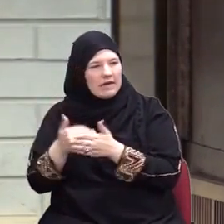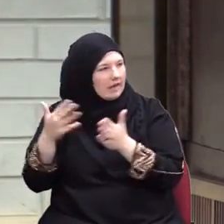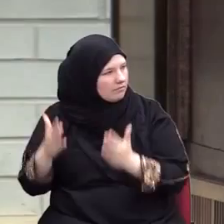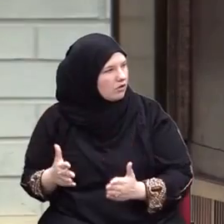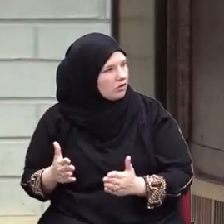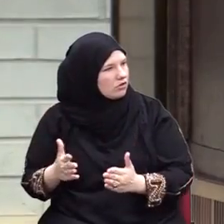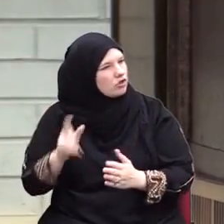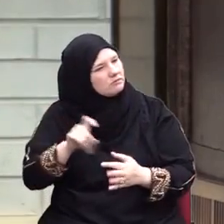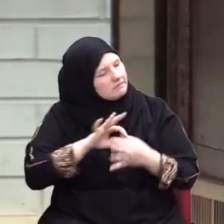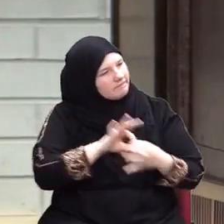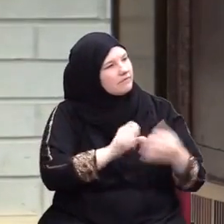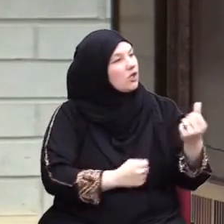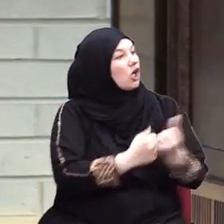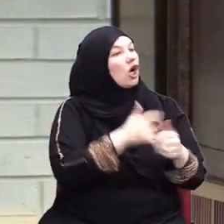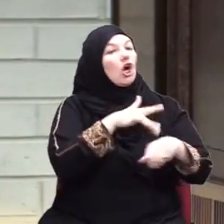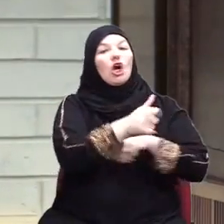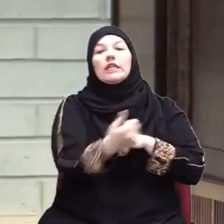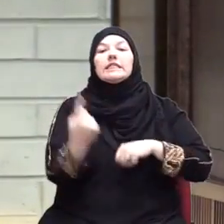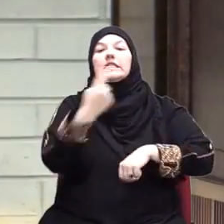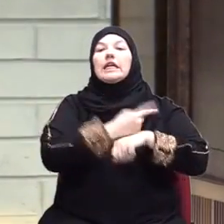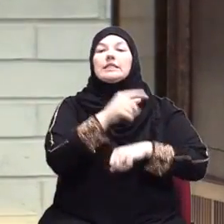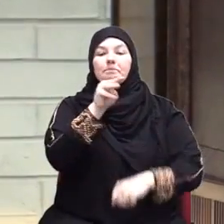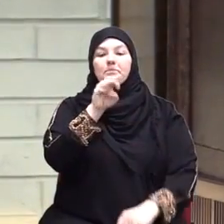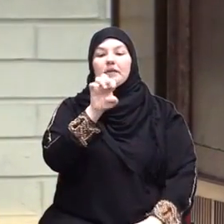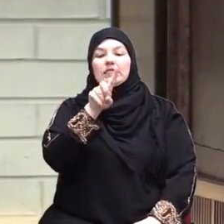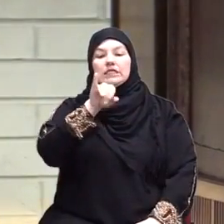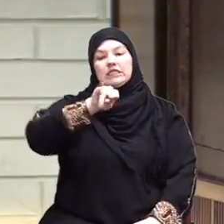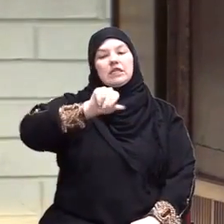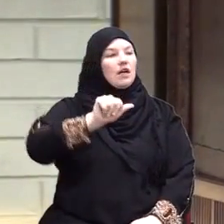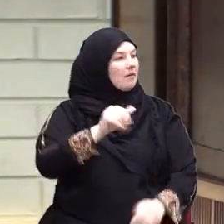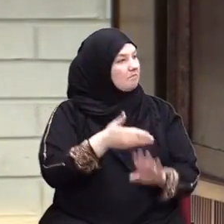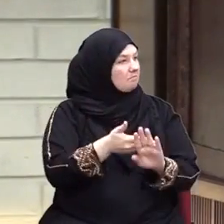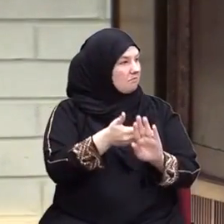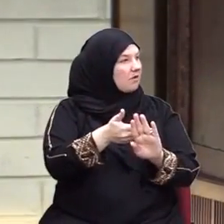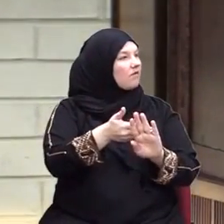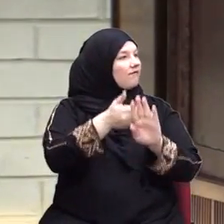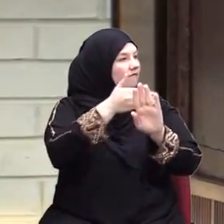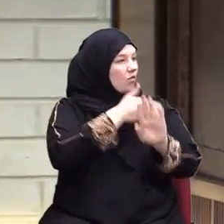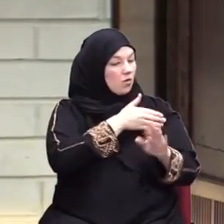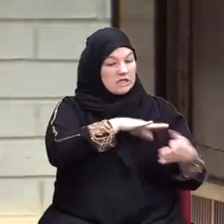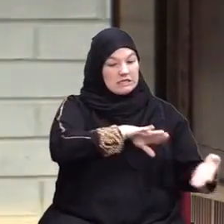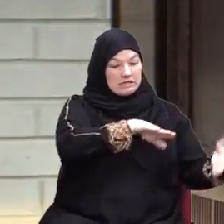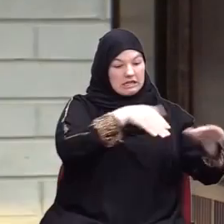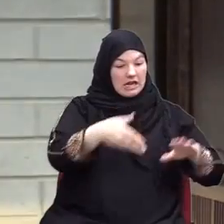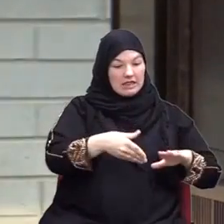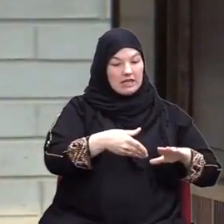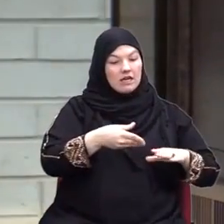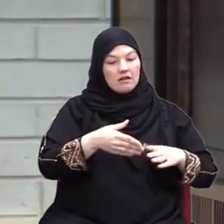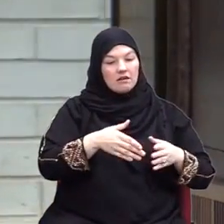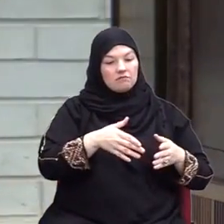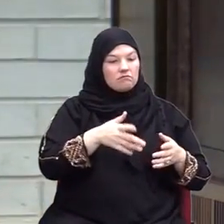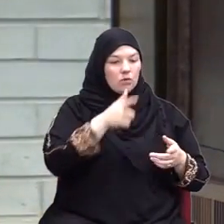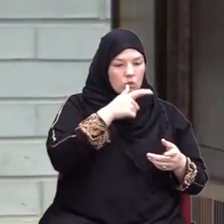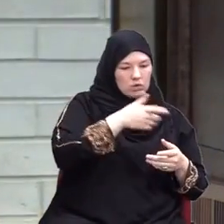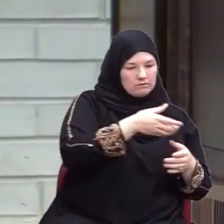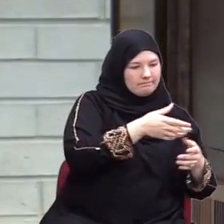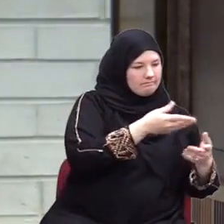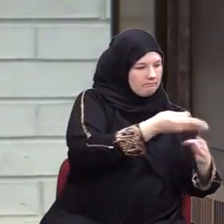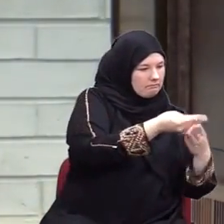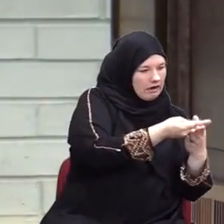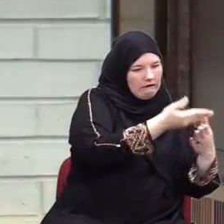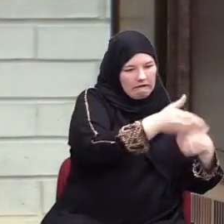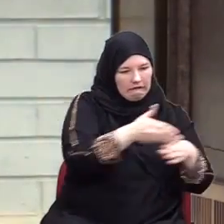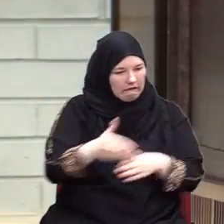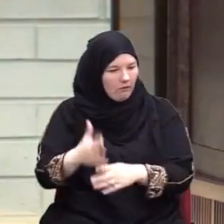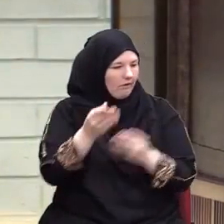that in the early days of Medina, before the ayat of inheritance came down, the